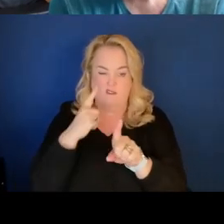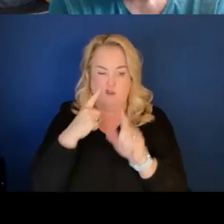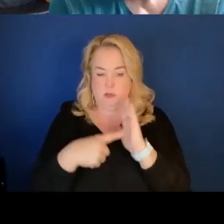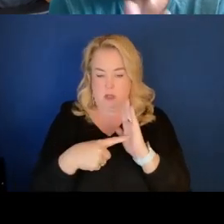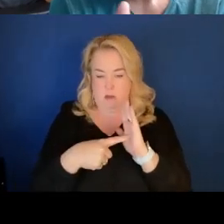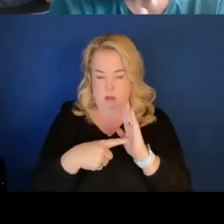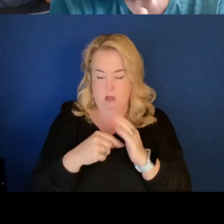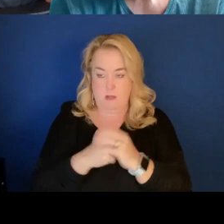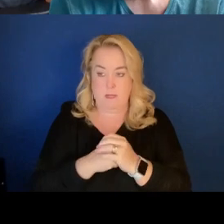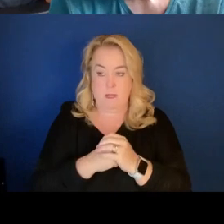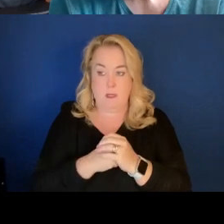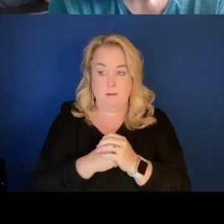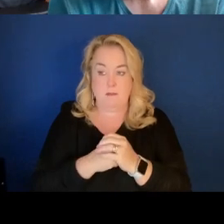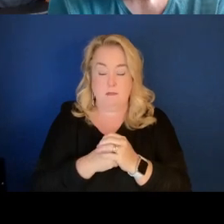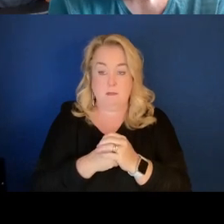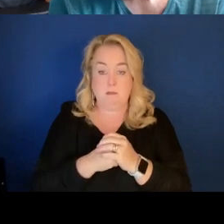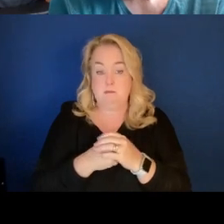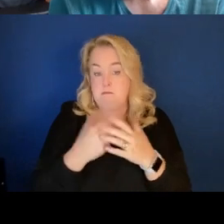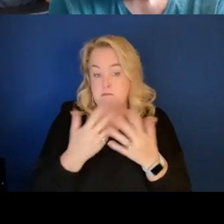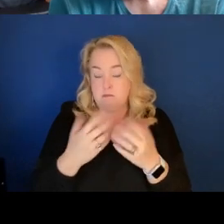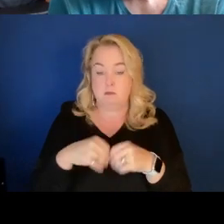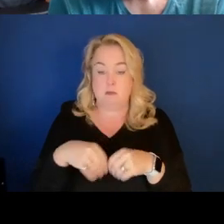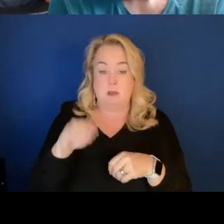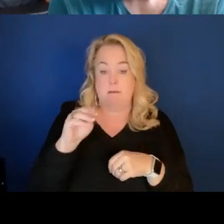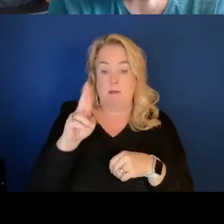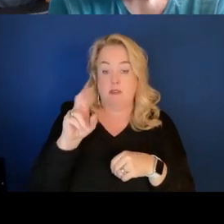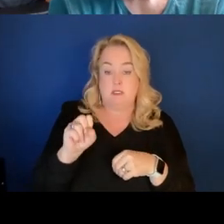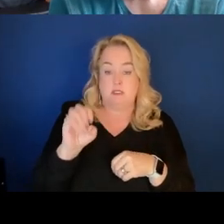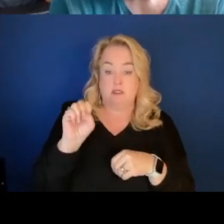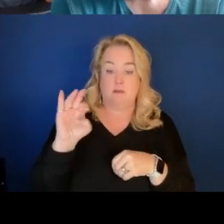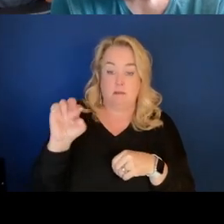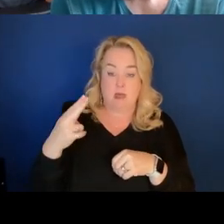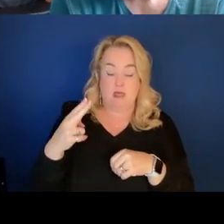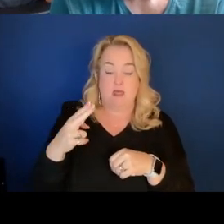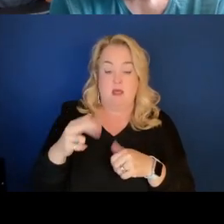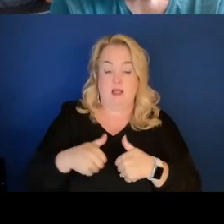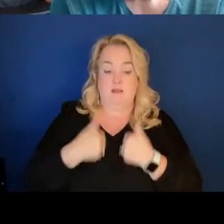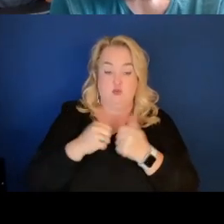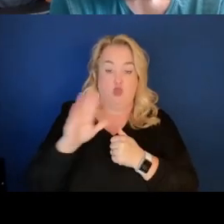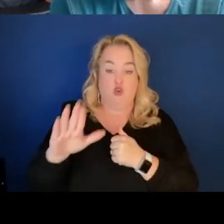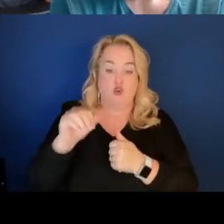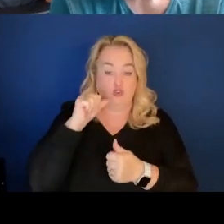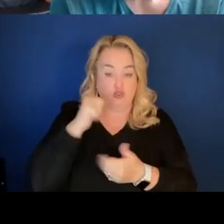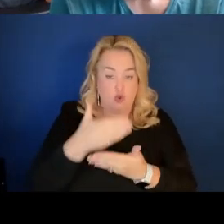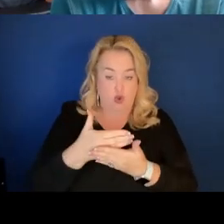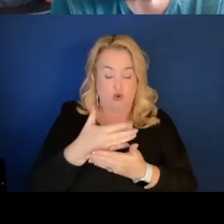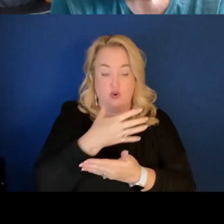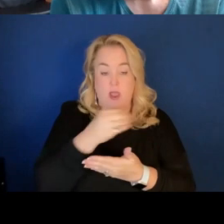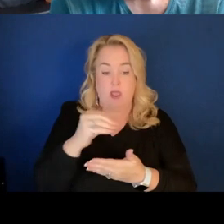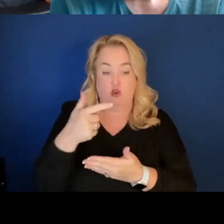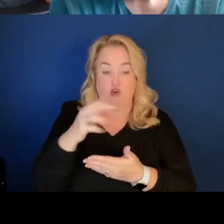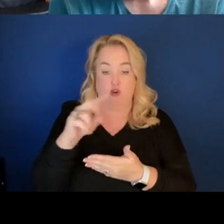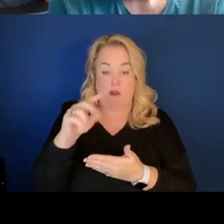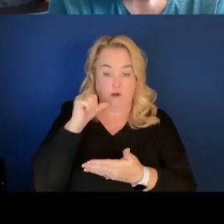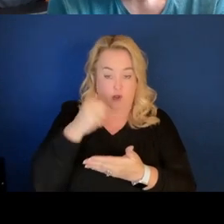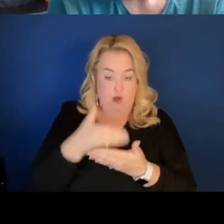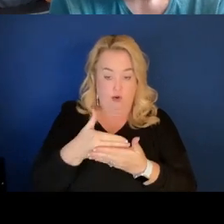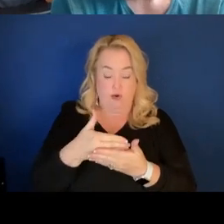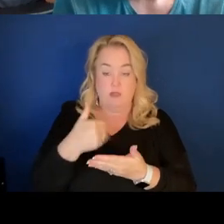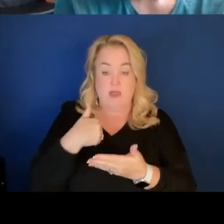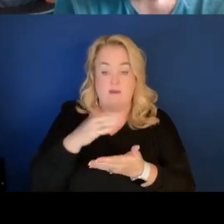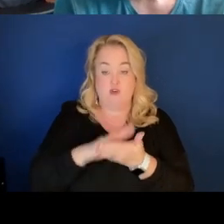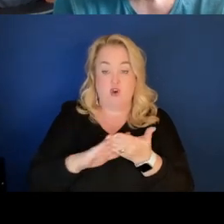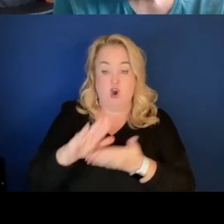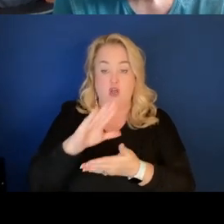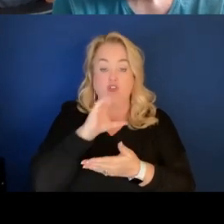example. Let's say Mrs. Smith lives with her daughter and her young granddaughter. They have a college-age volunteer